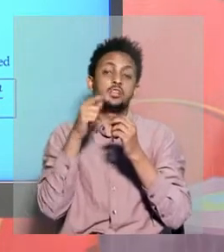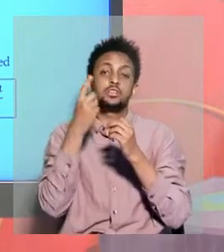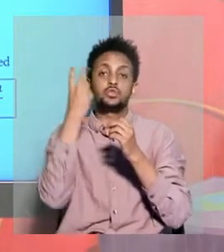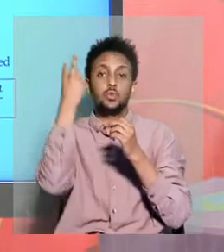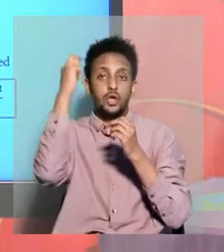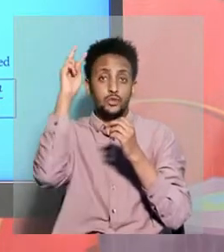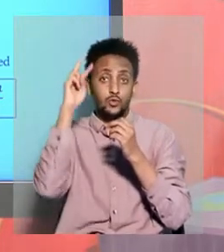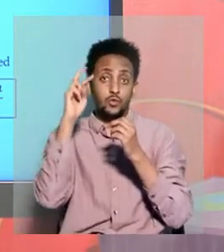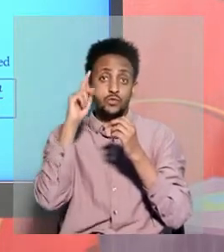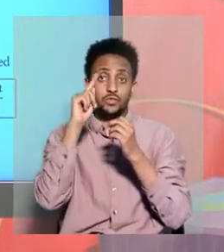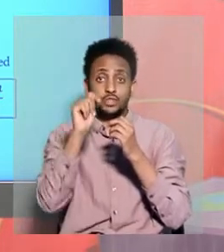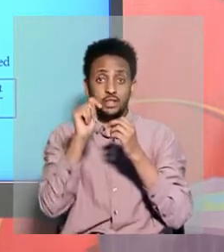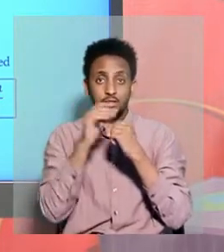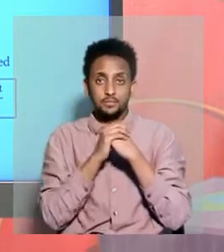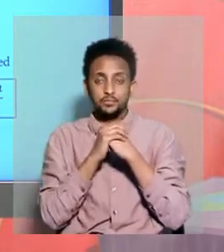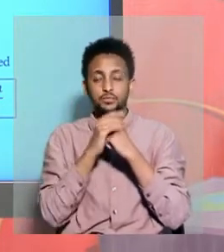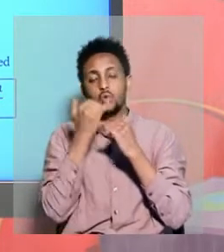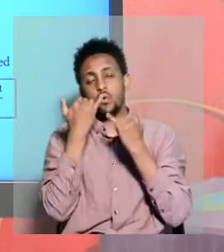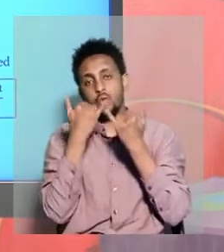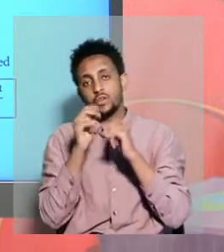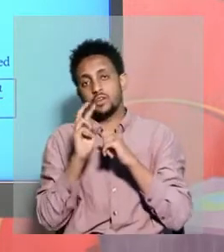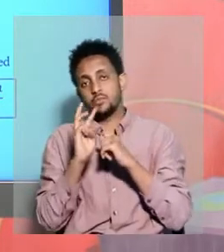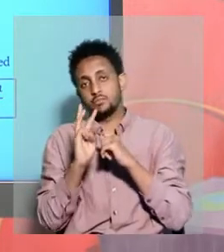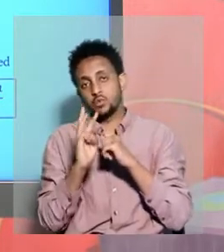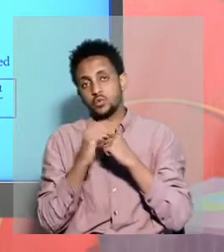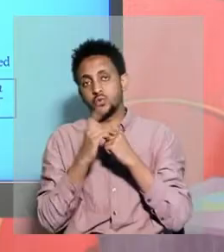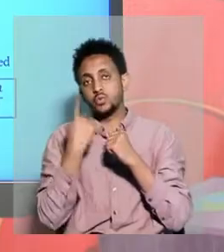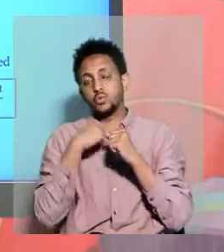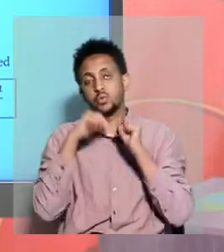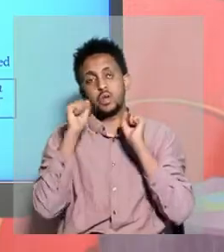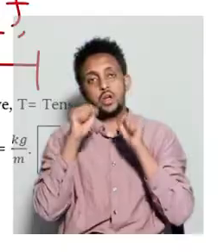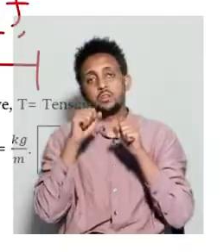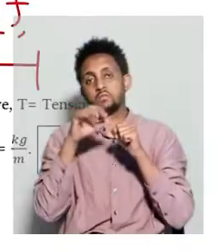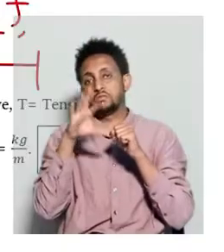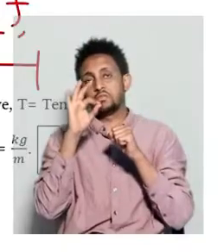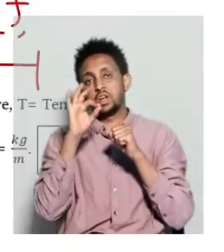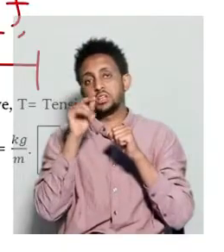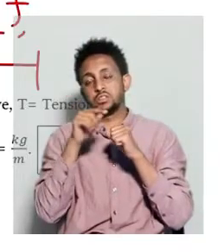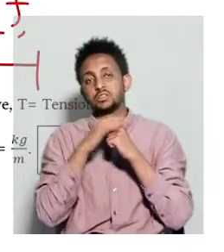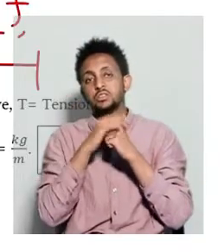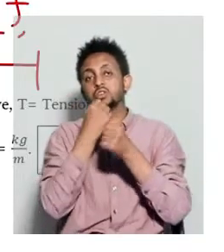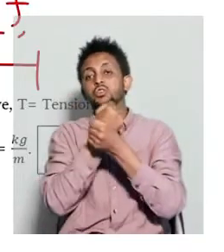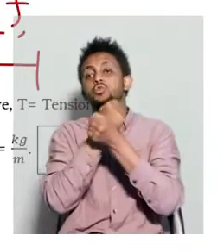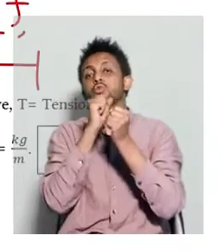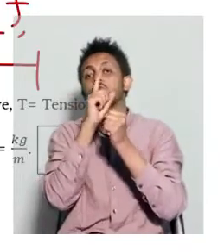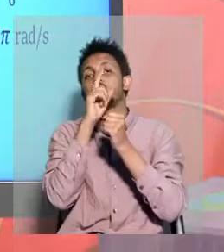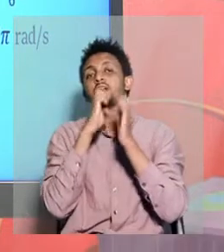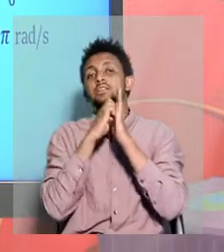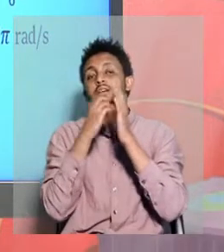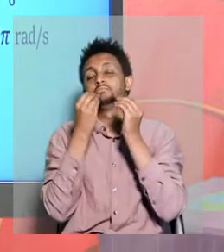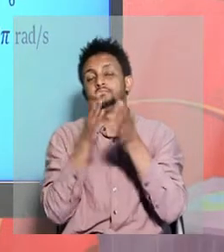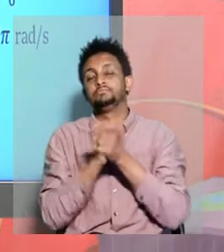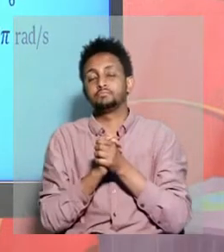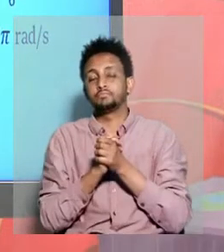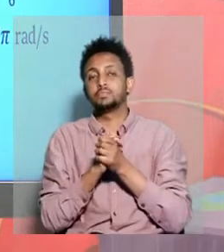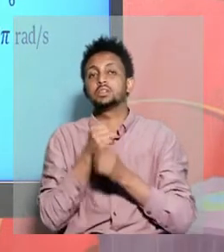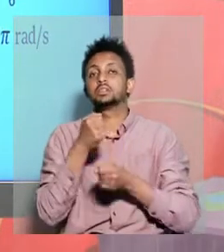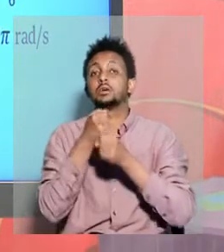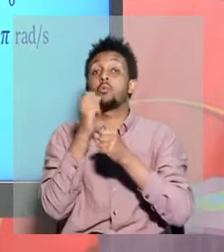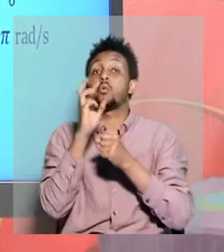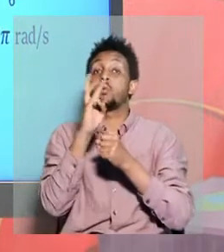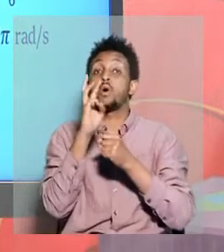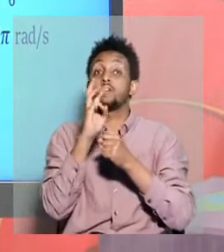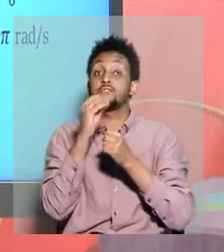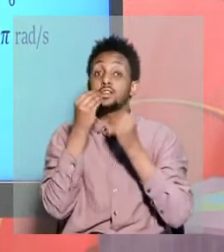square root of tension T over mu. You can find like this. Now let's try to solve one example. Here it says, suppose a wave